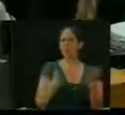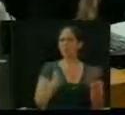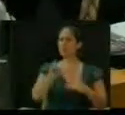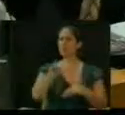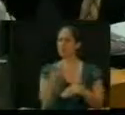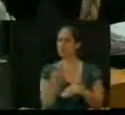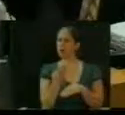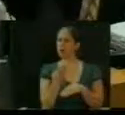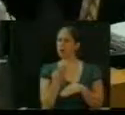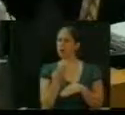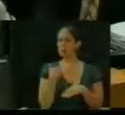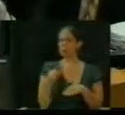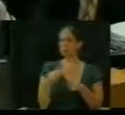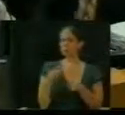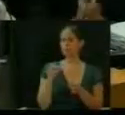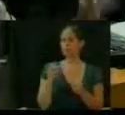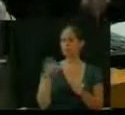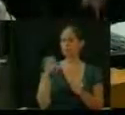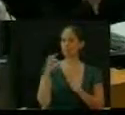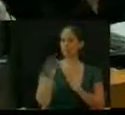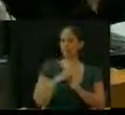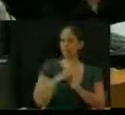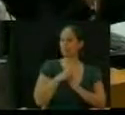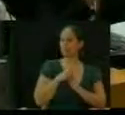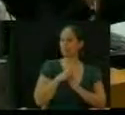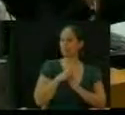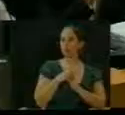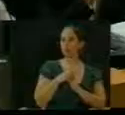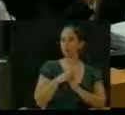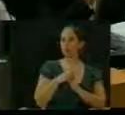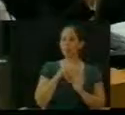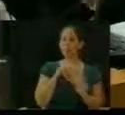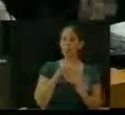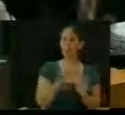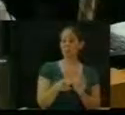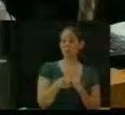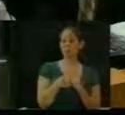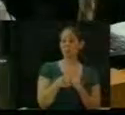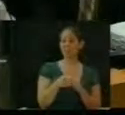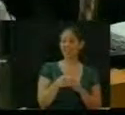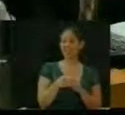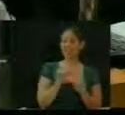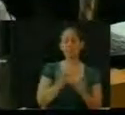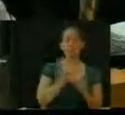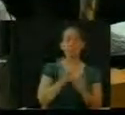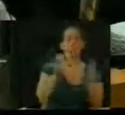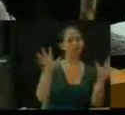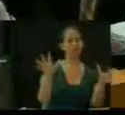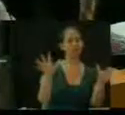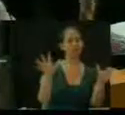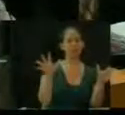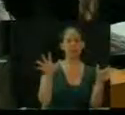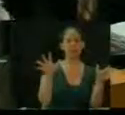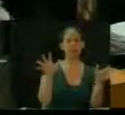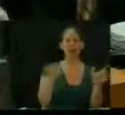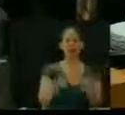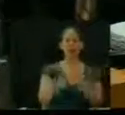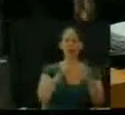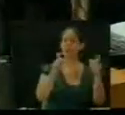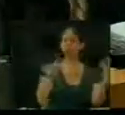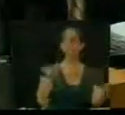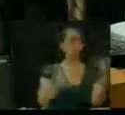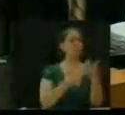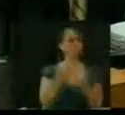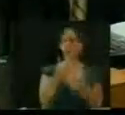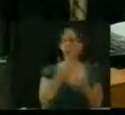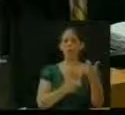job that I've been elected to, but certainly it's become apparent to me that there's a huge issue of